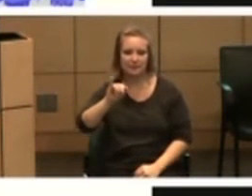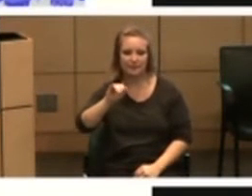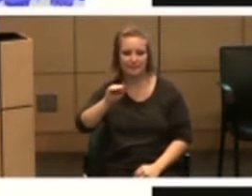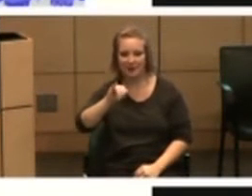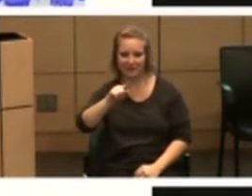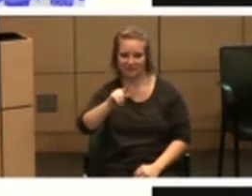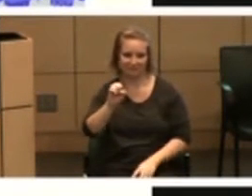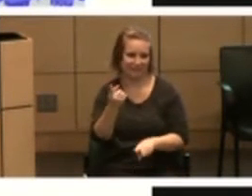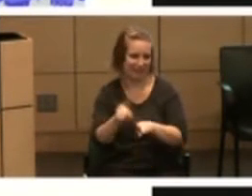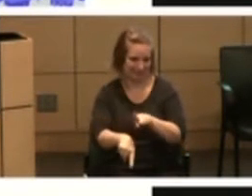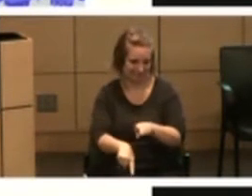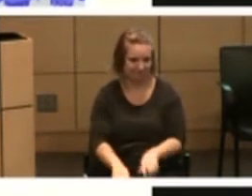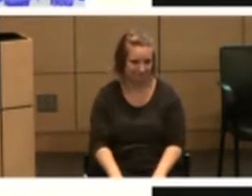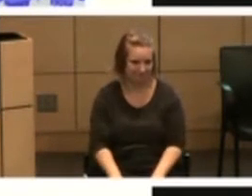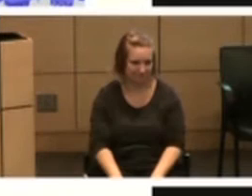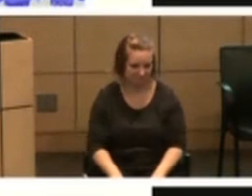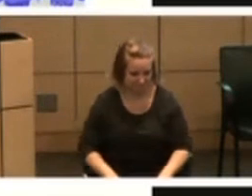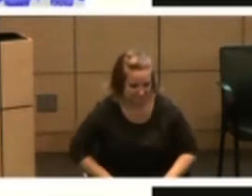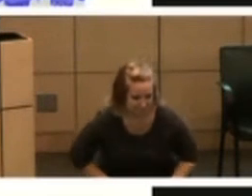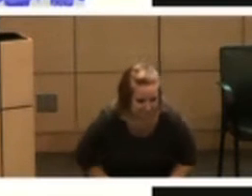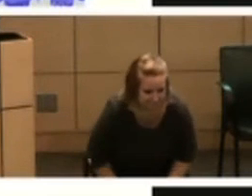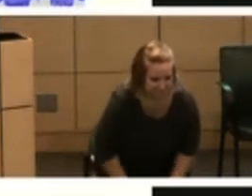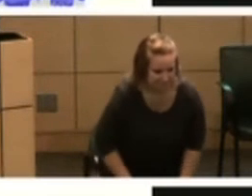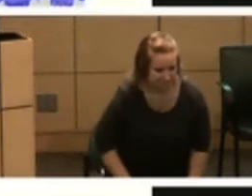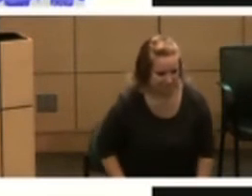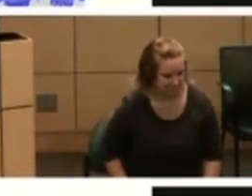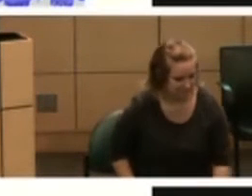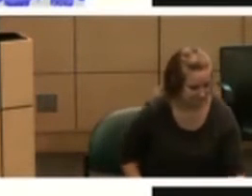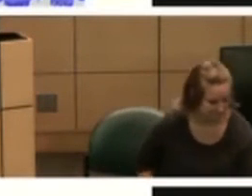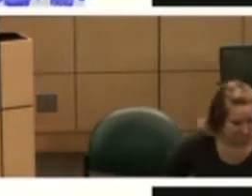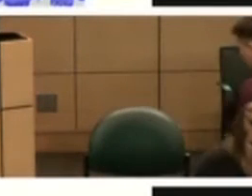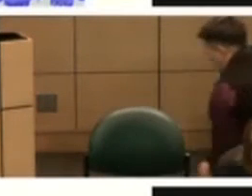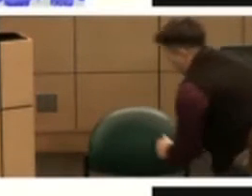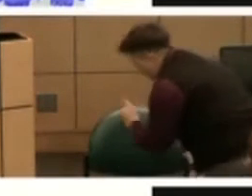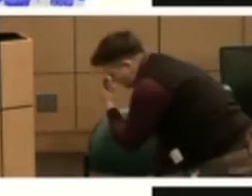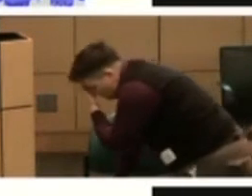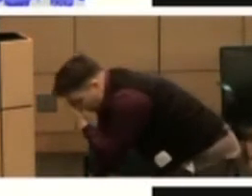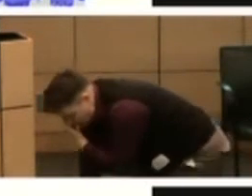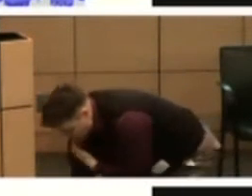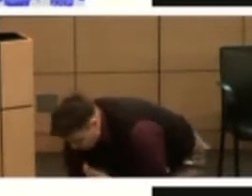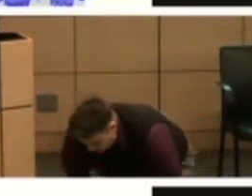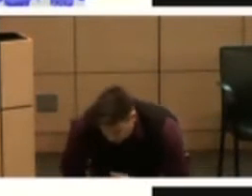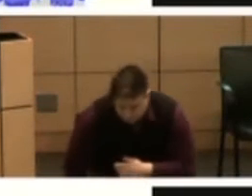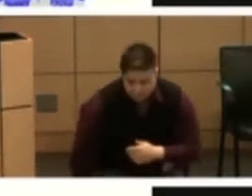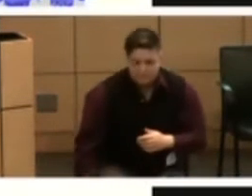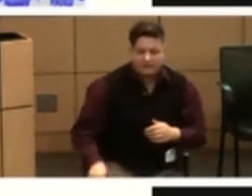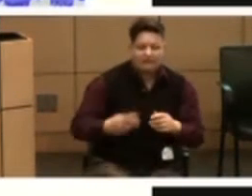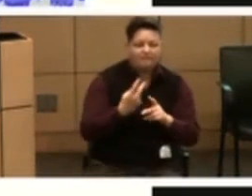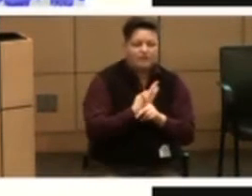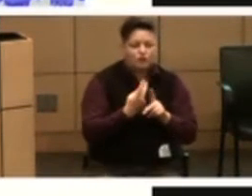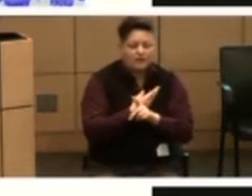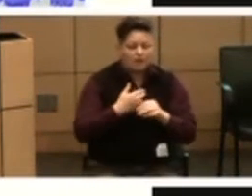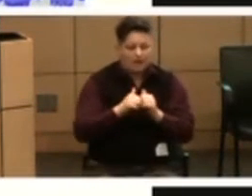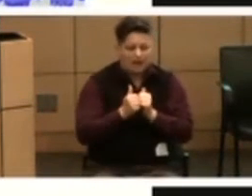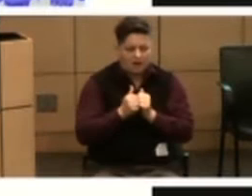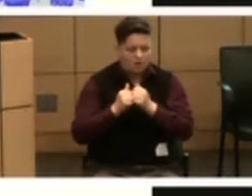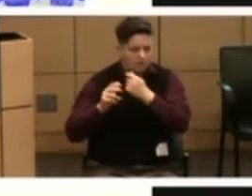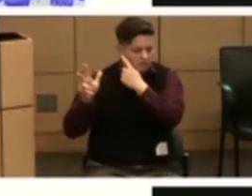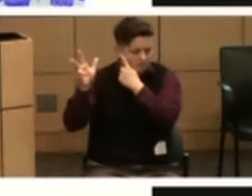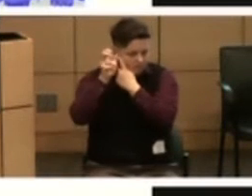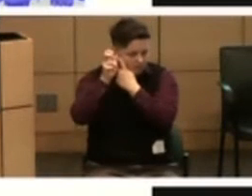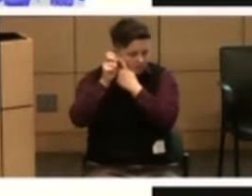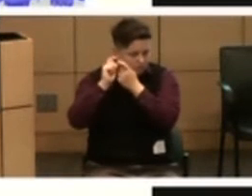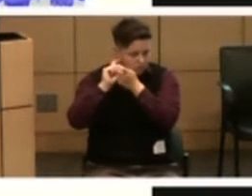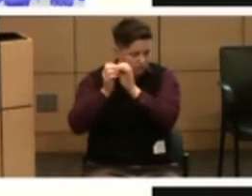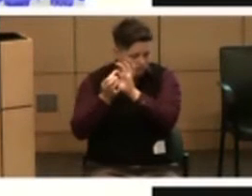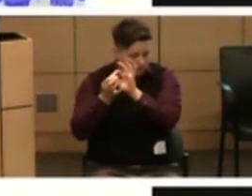example. This, I think, is pretty easy for most of you. What I've shown you is an example of what we might do in the lab to kind